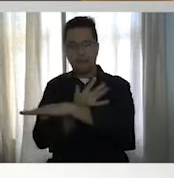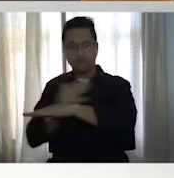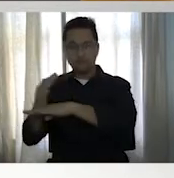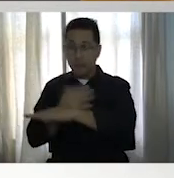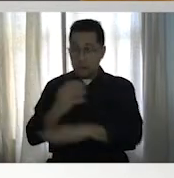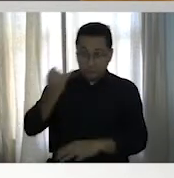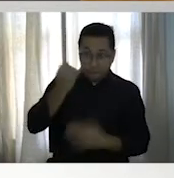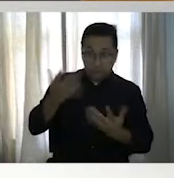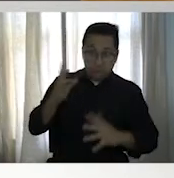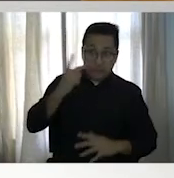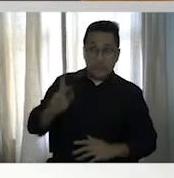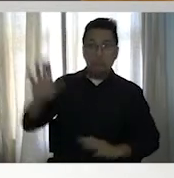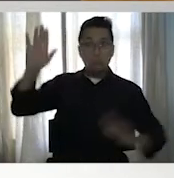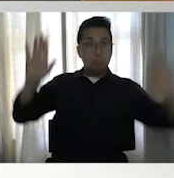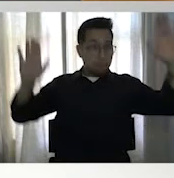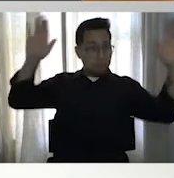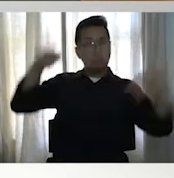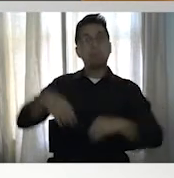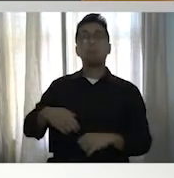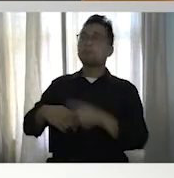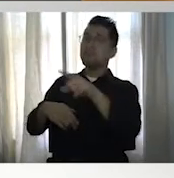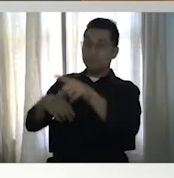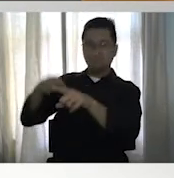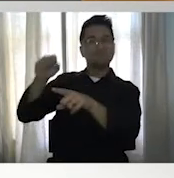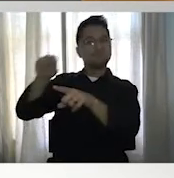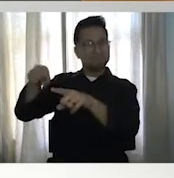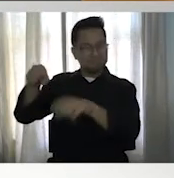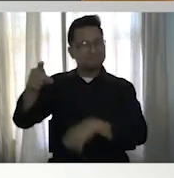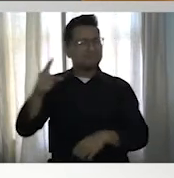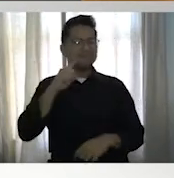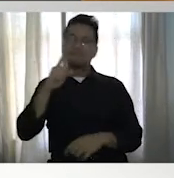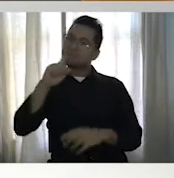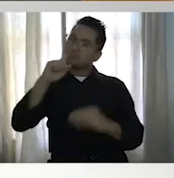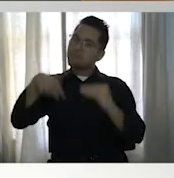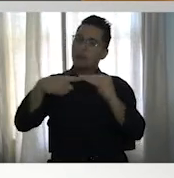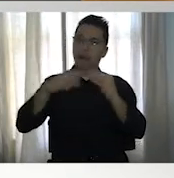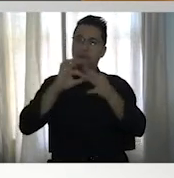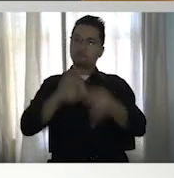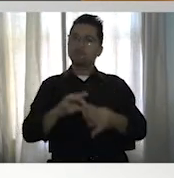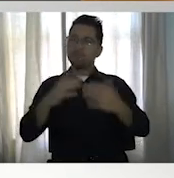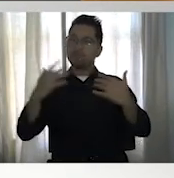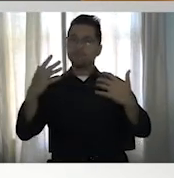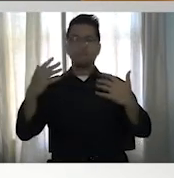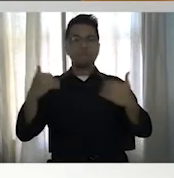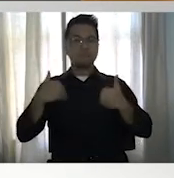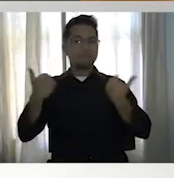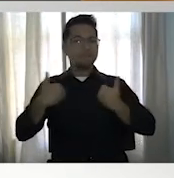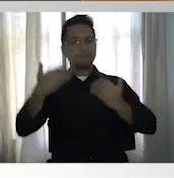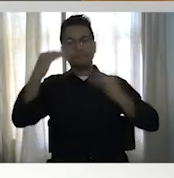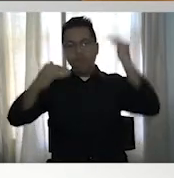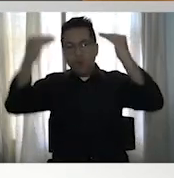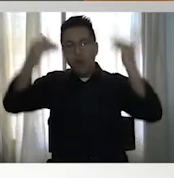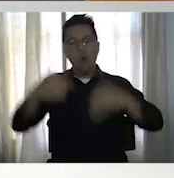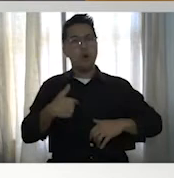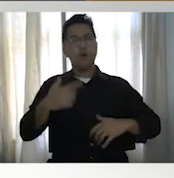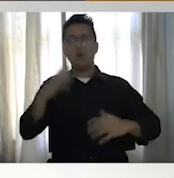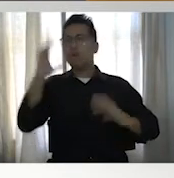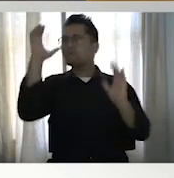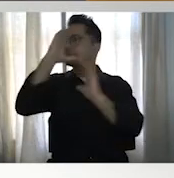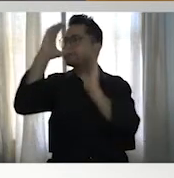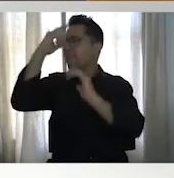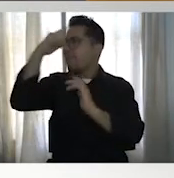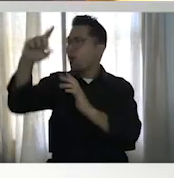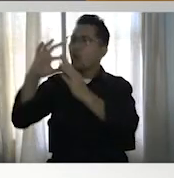Spectrum. Yes, it's about young adults who are looking for a relationship,